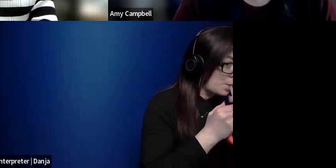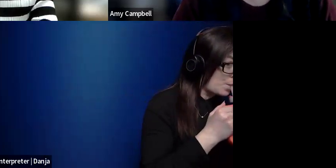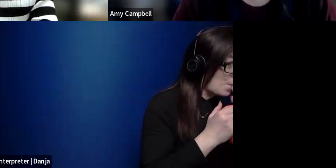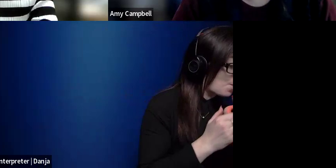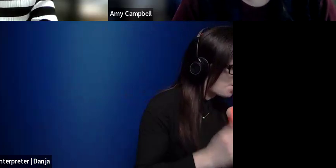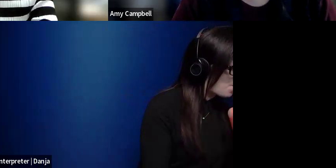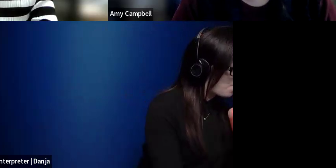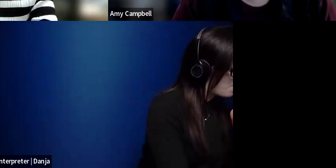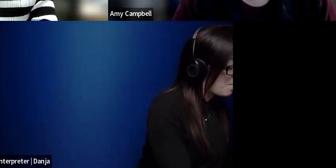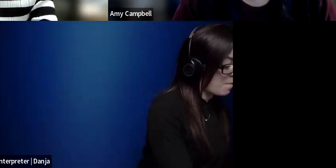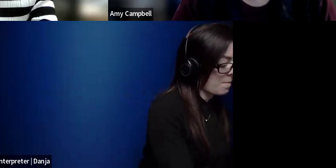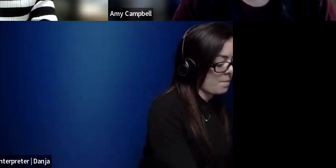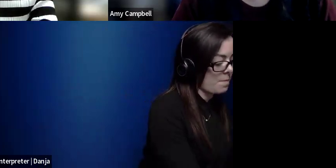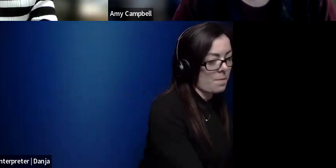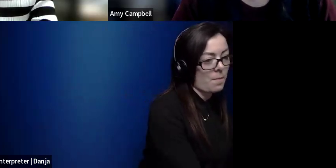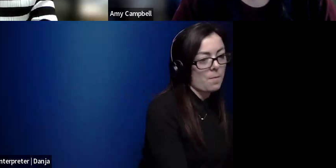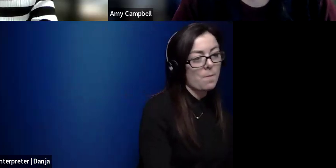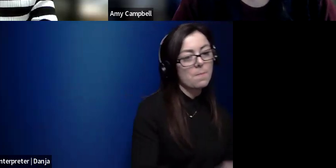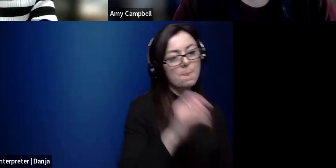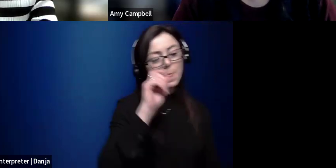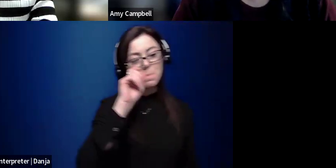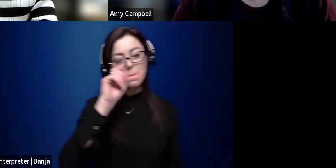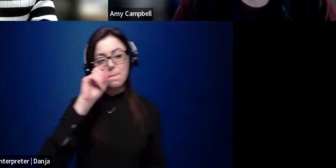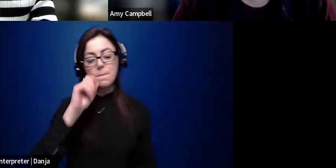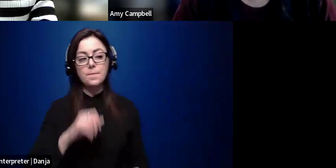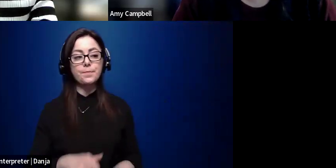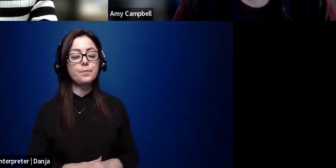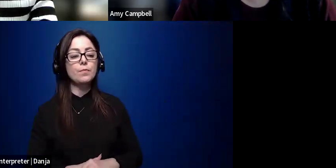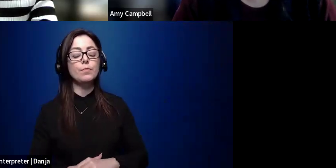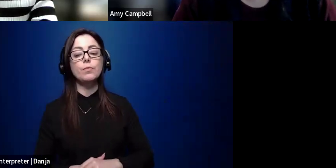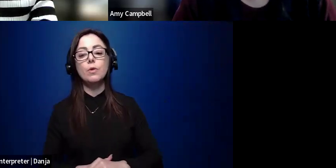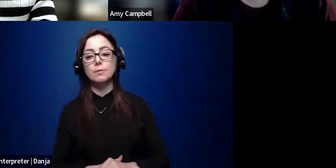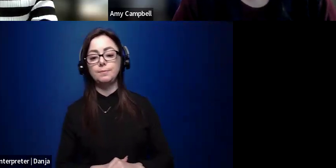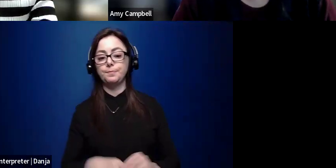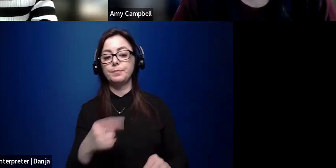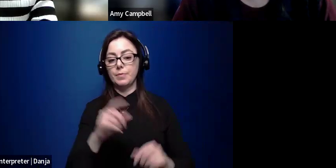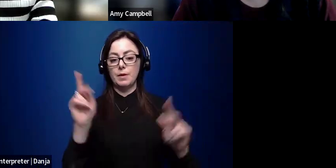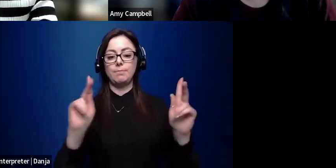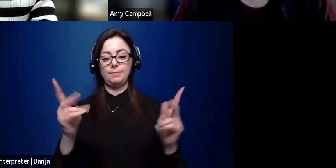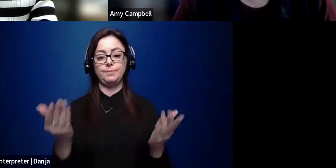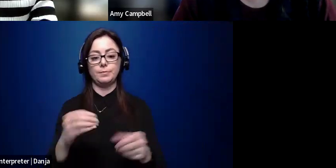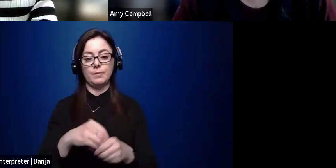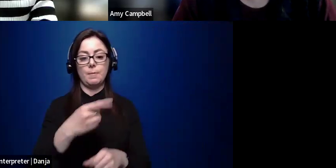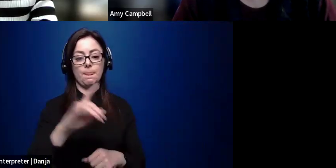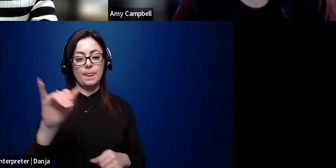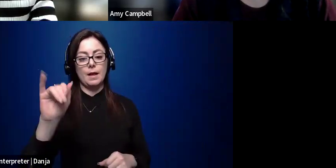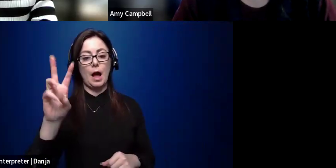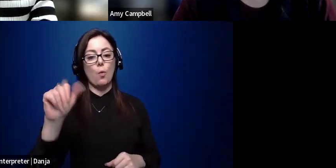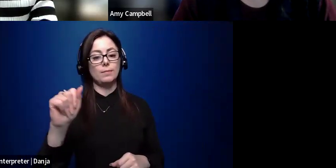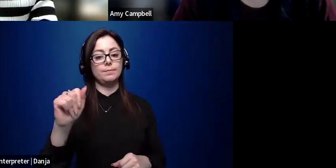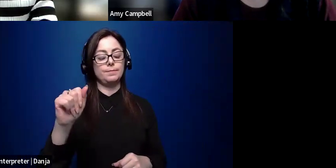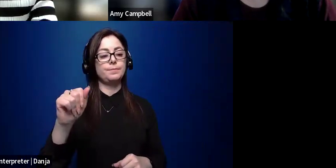And then just more of the impacts on Iowans with who are on Medicaid. You might not meet the work